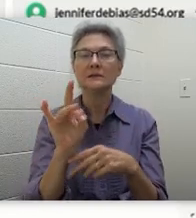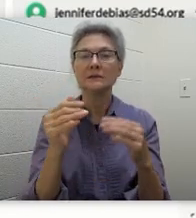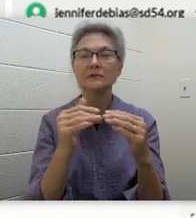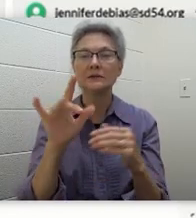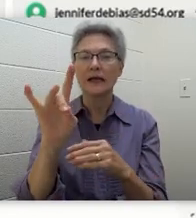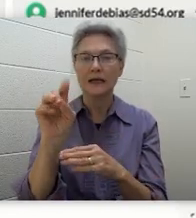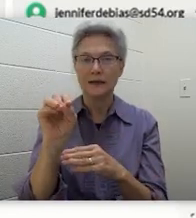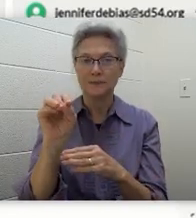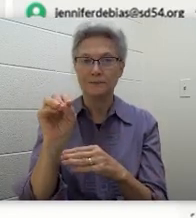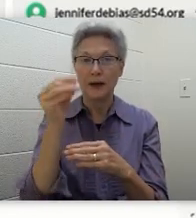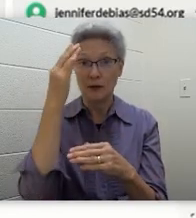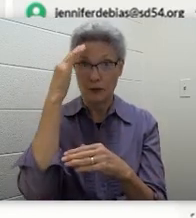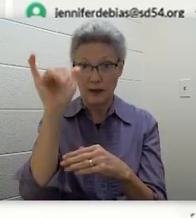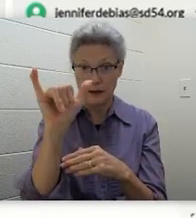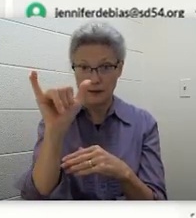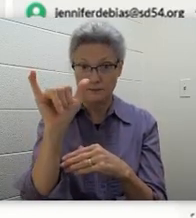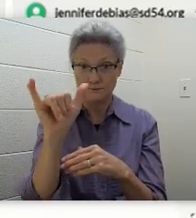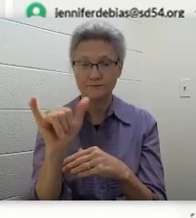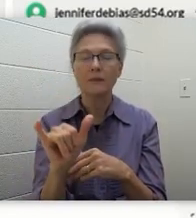is 80.